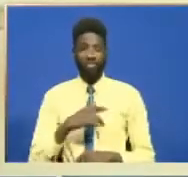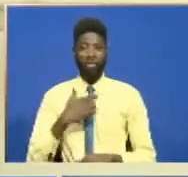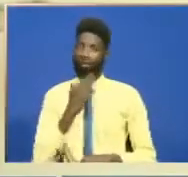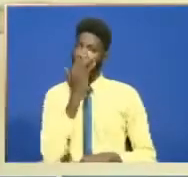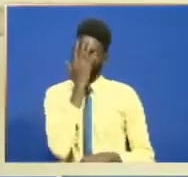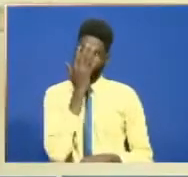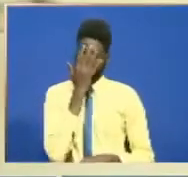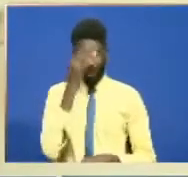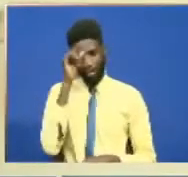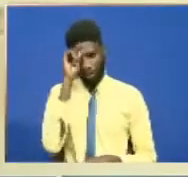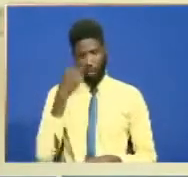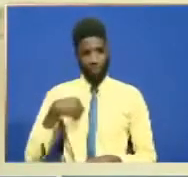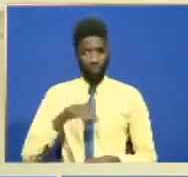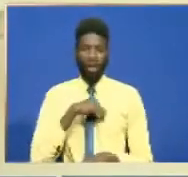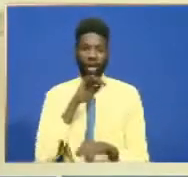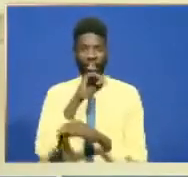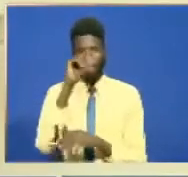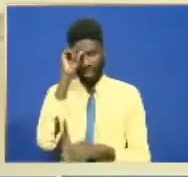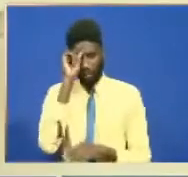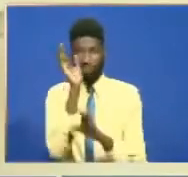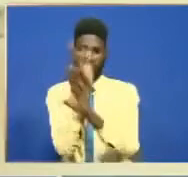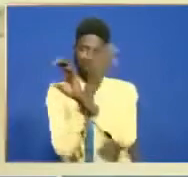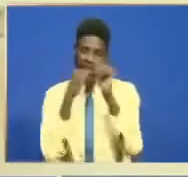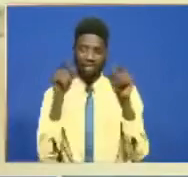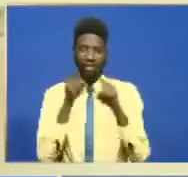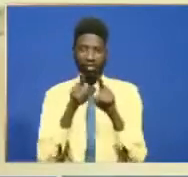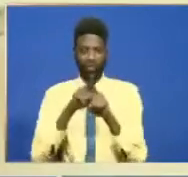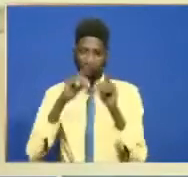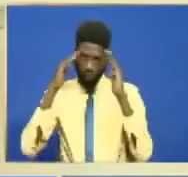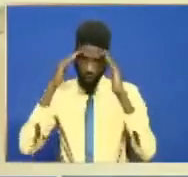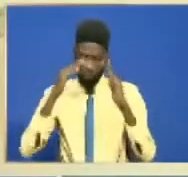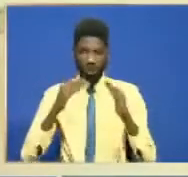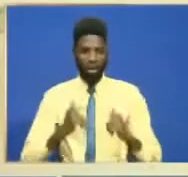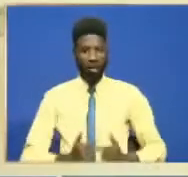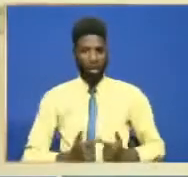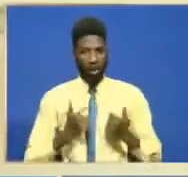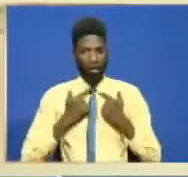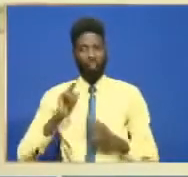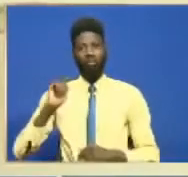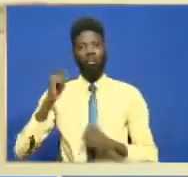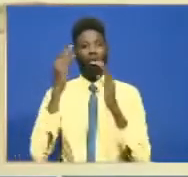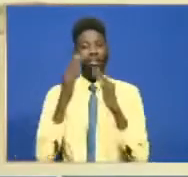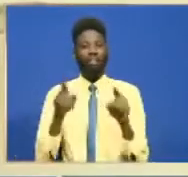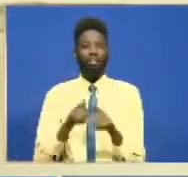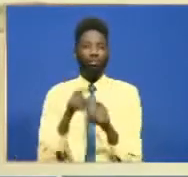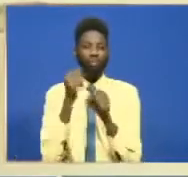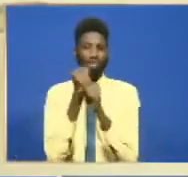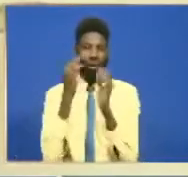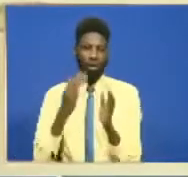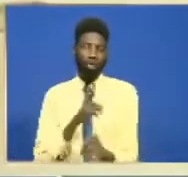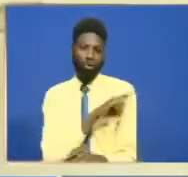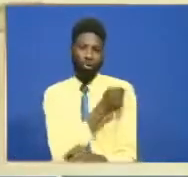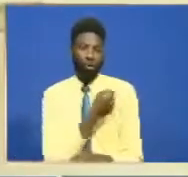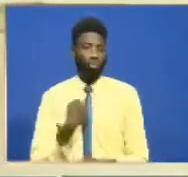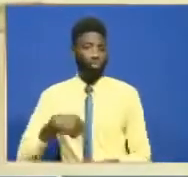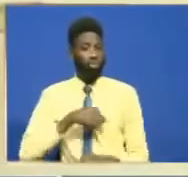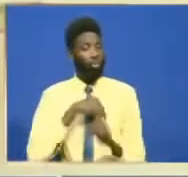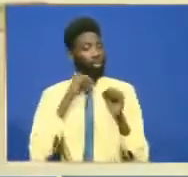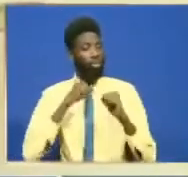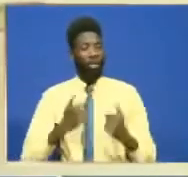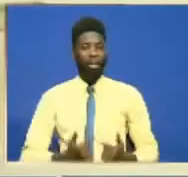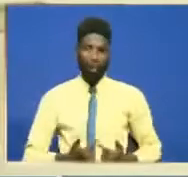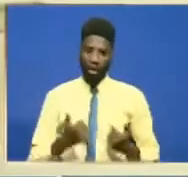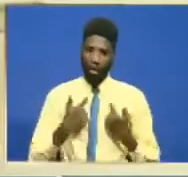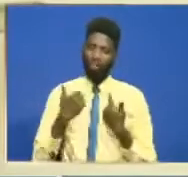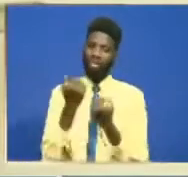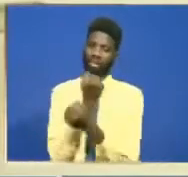to prioritize the issues of life for Kenyan and the healthcare workers so that we can be able to save life. Okay. And actually discern